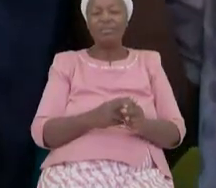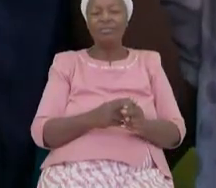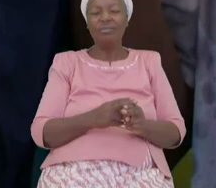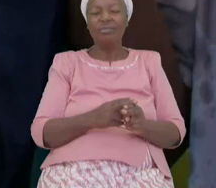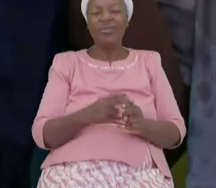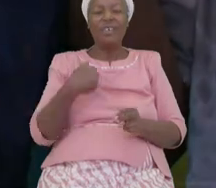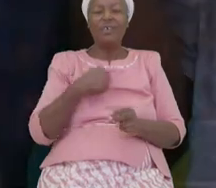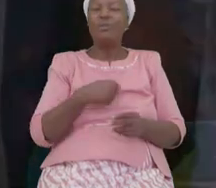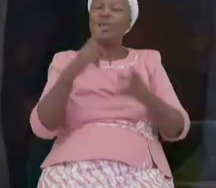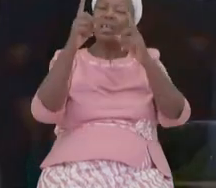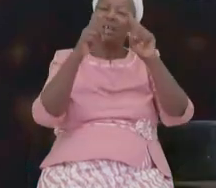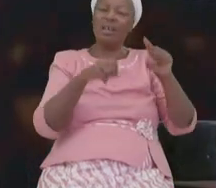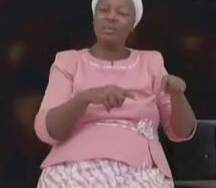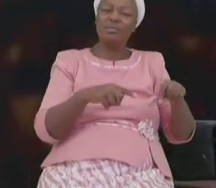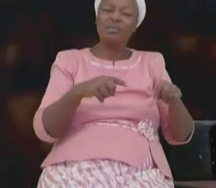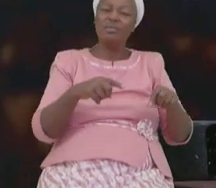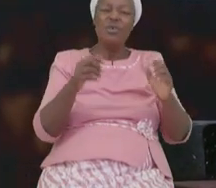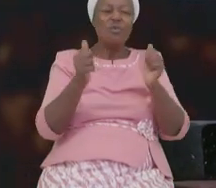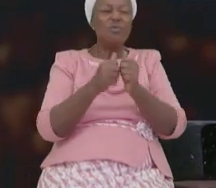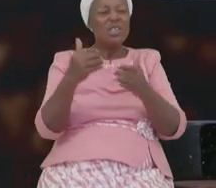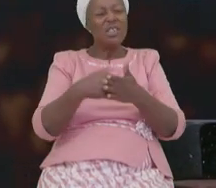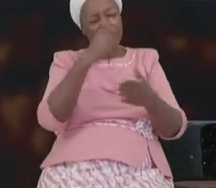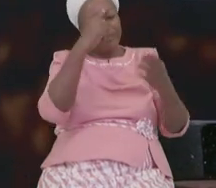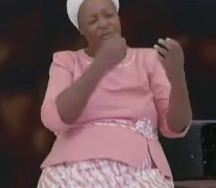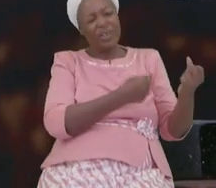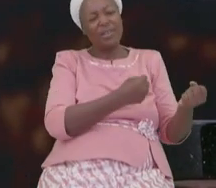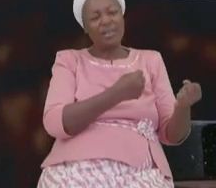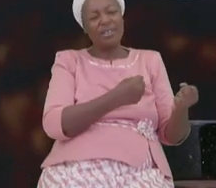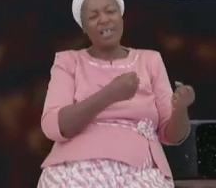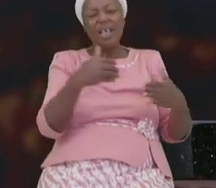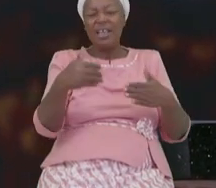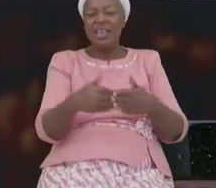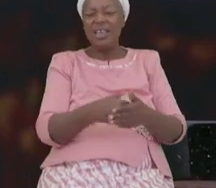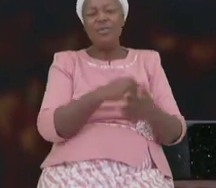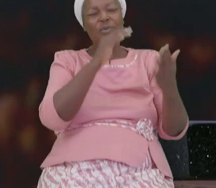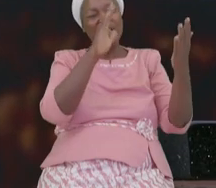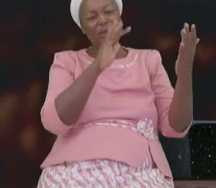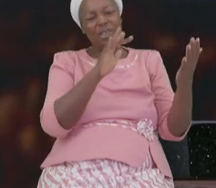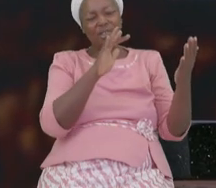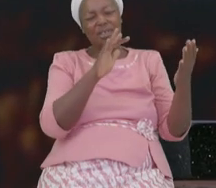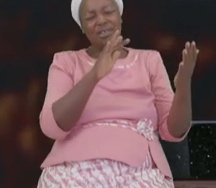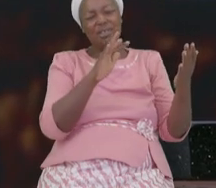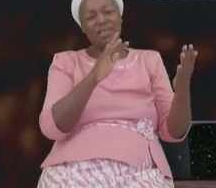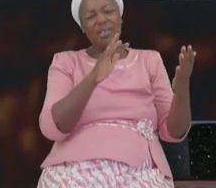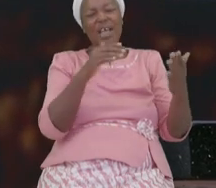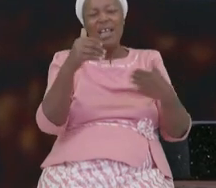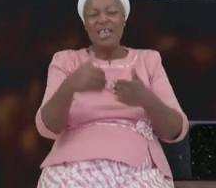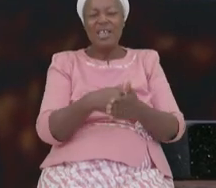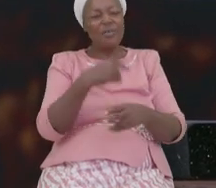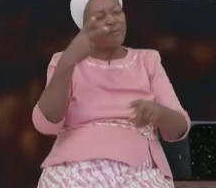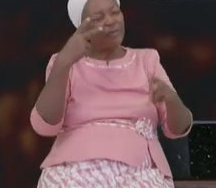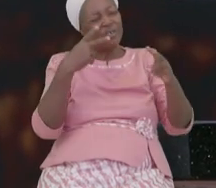we come with new faith, new expectation, new